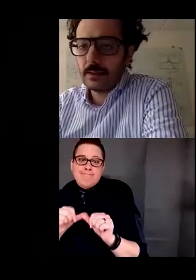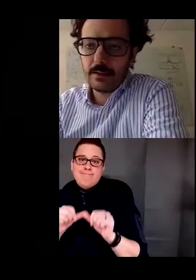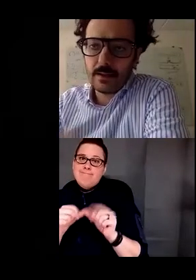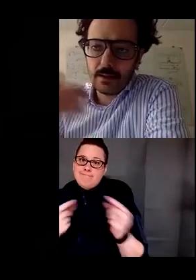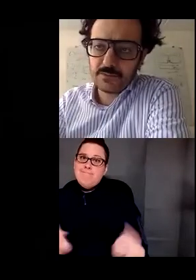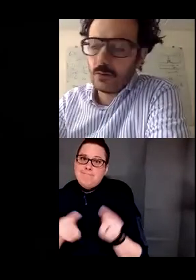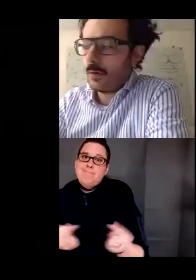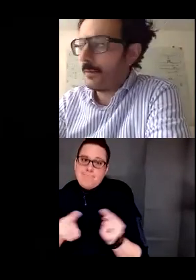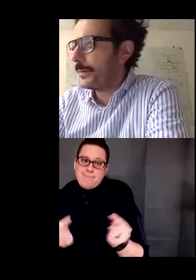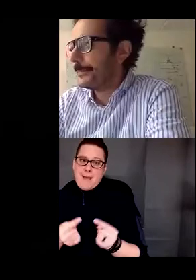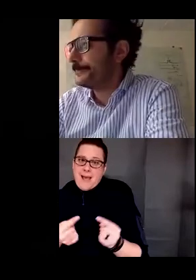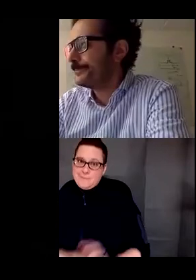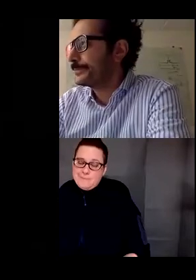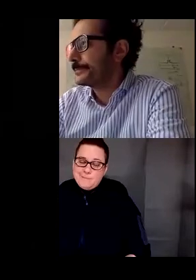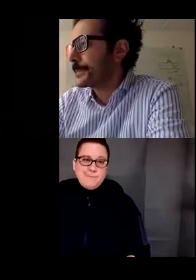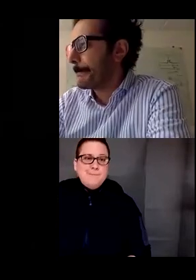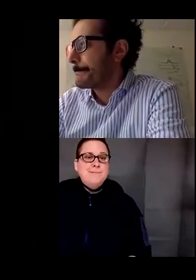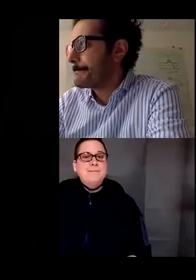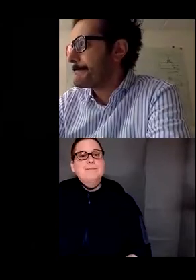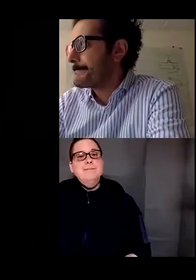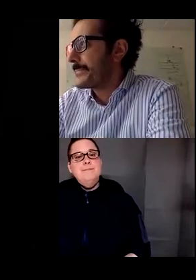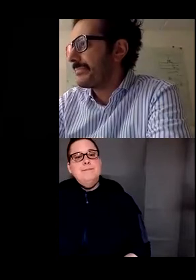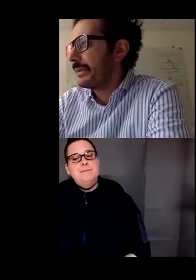pain at follow-up.